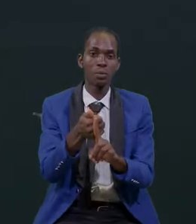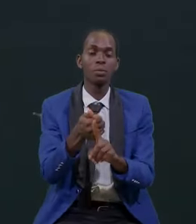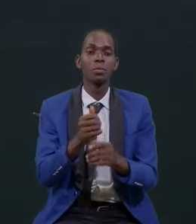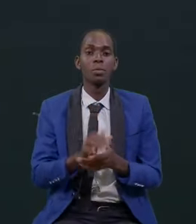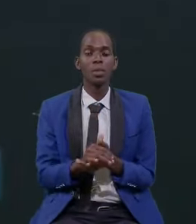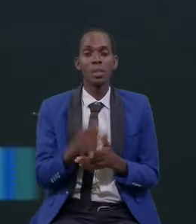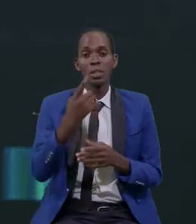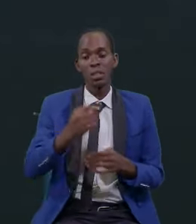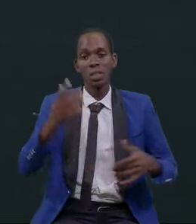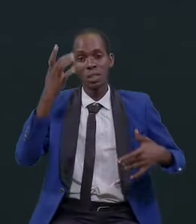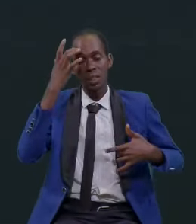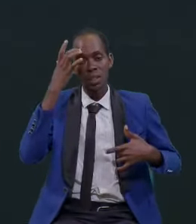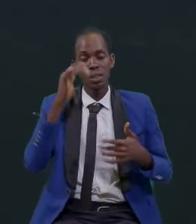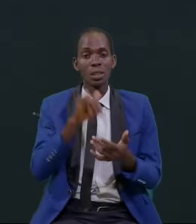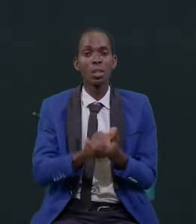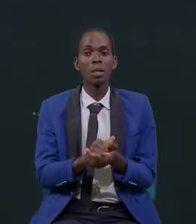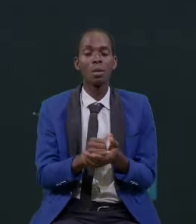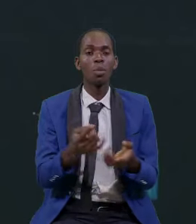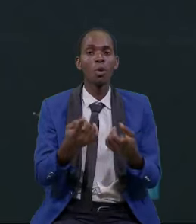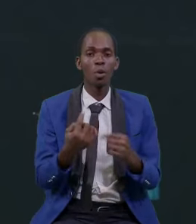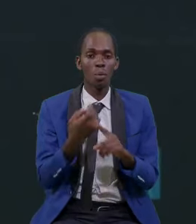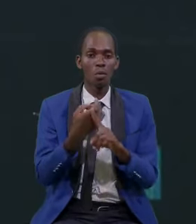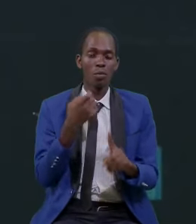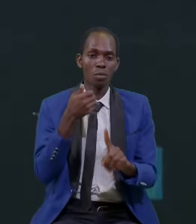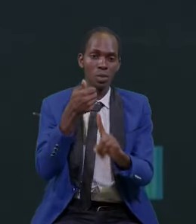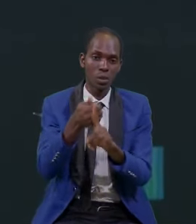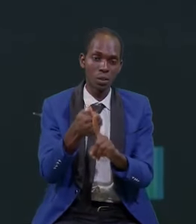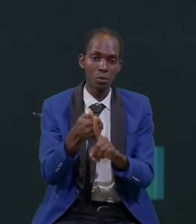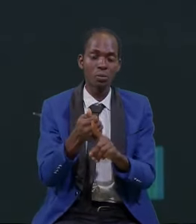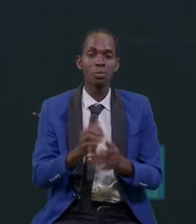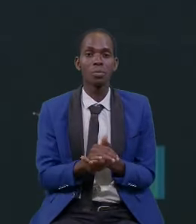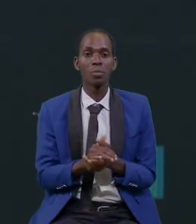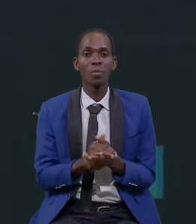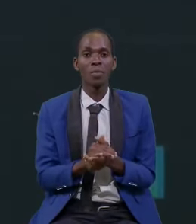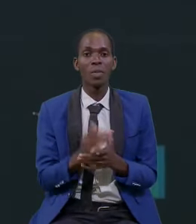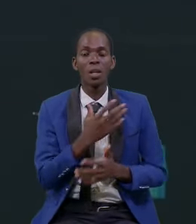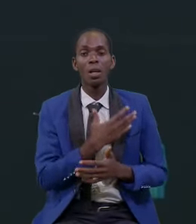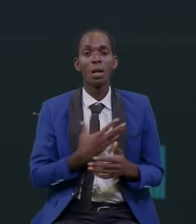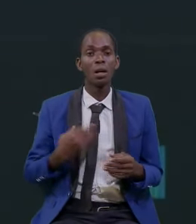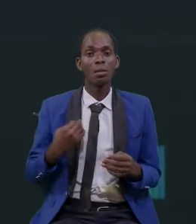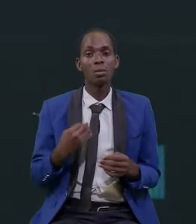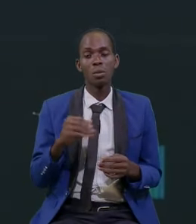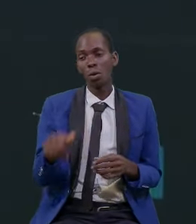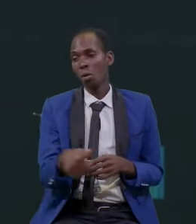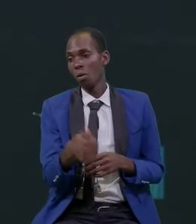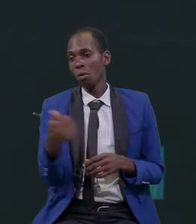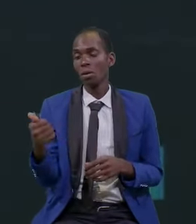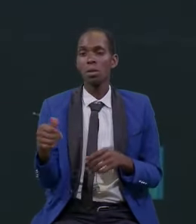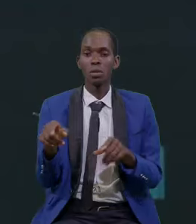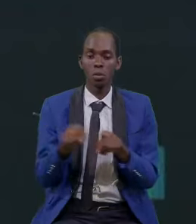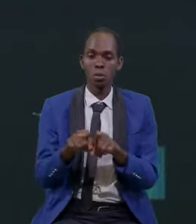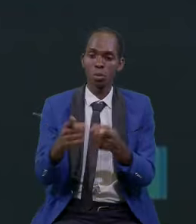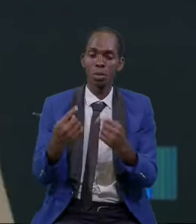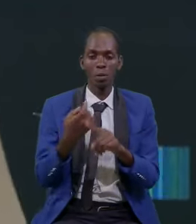that come from self. And others come from Satan. And